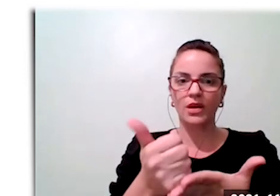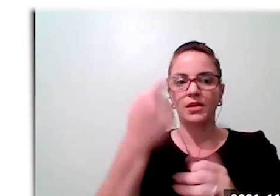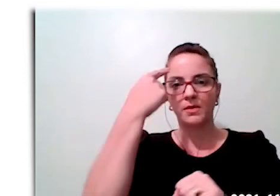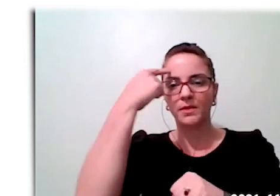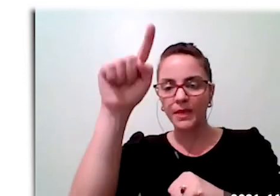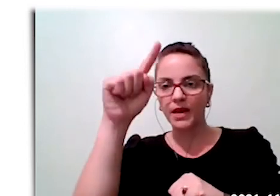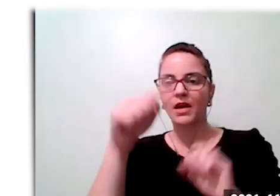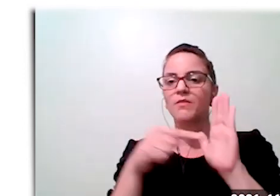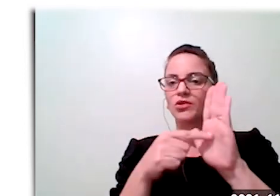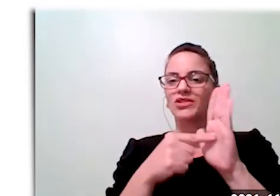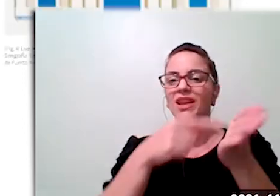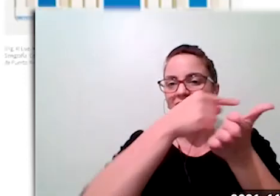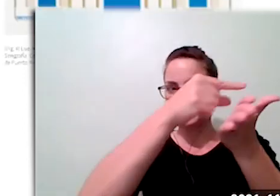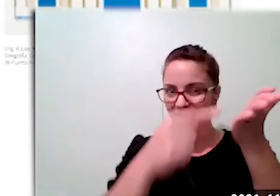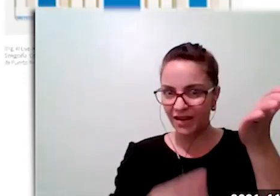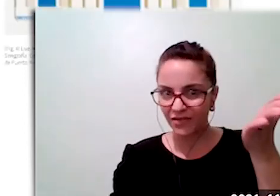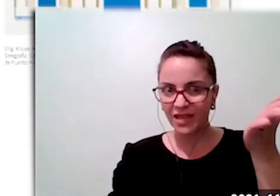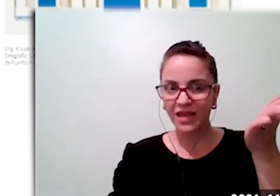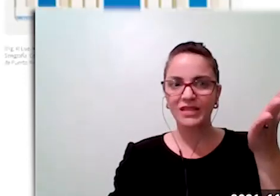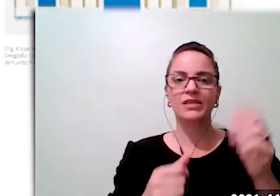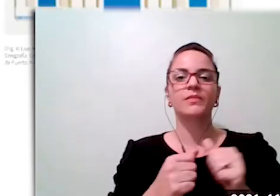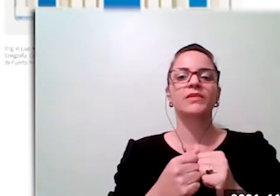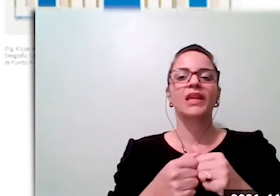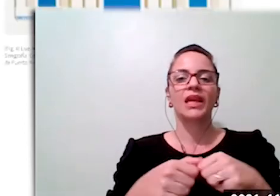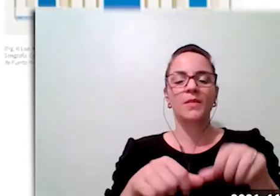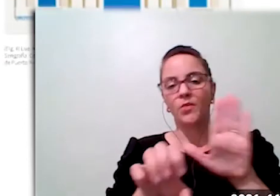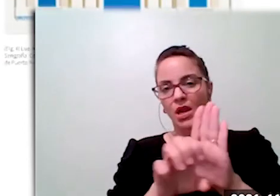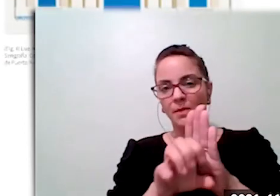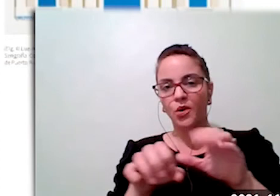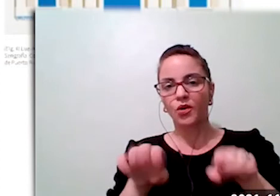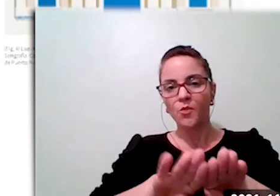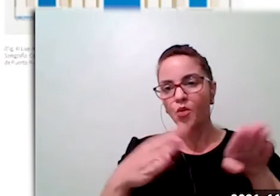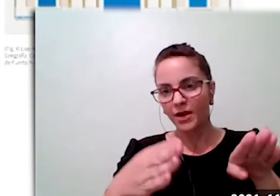essays about Puerta de Tierra,